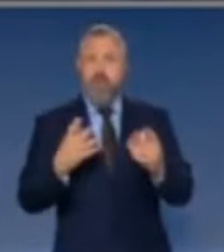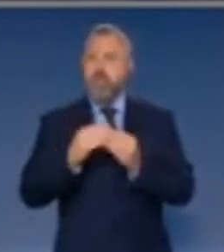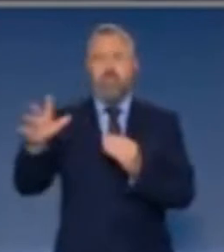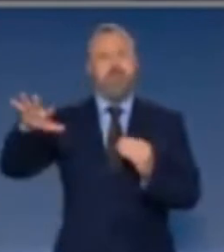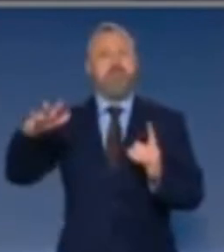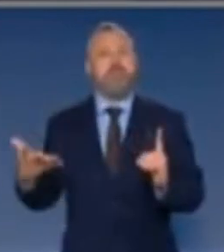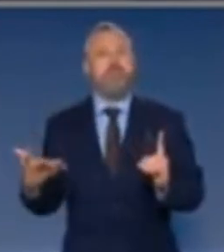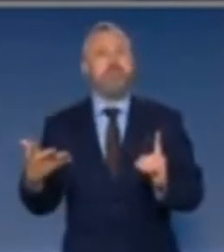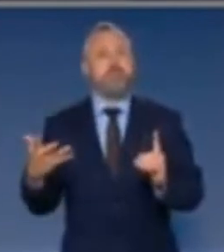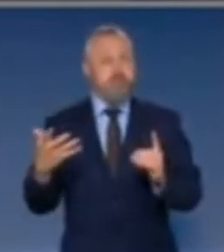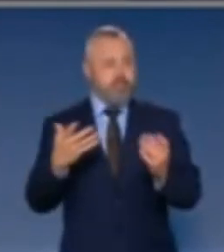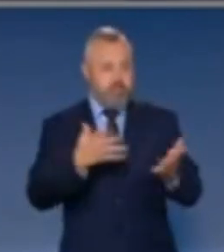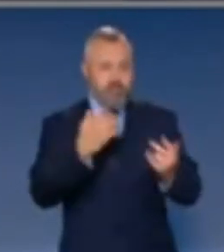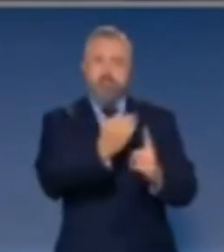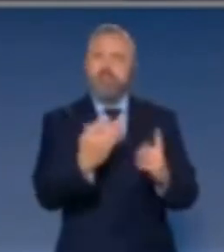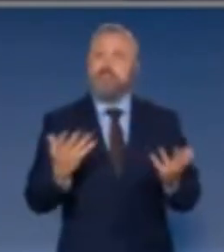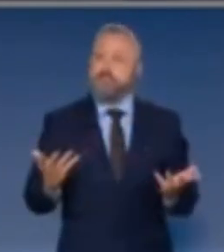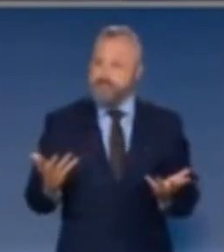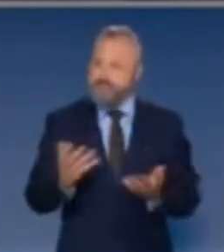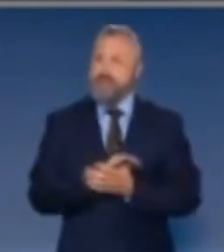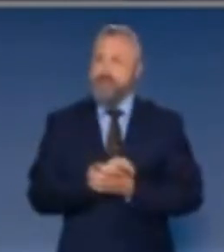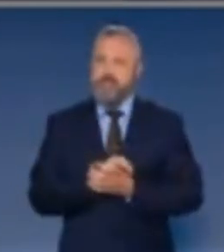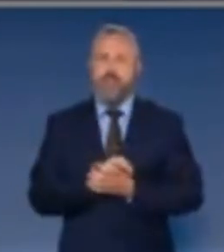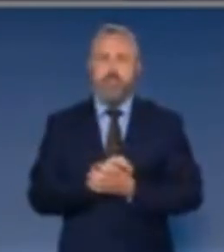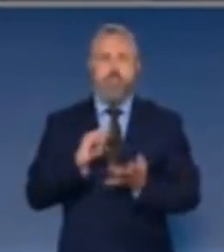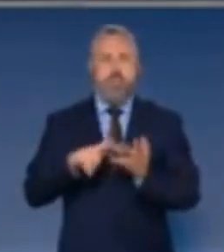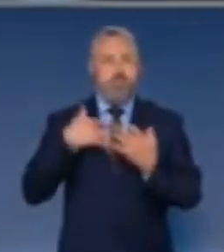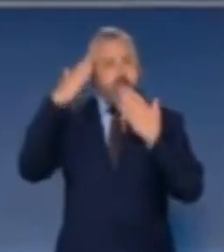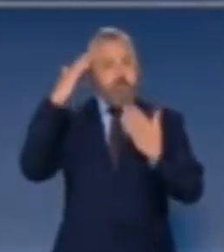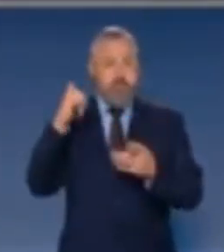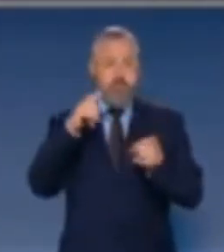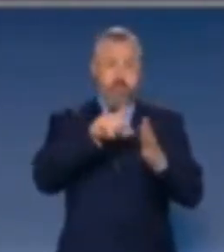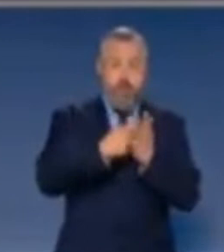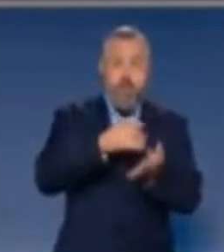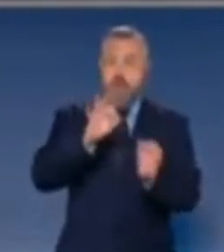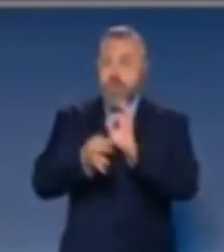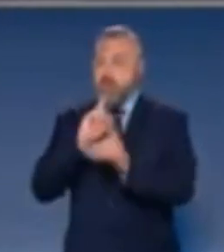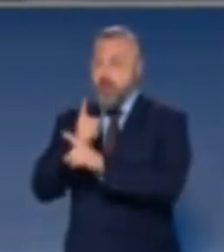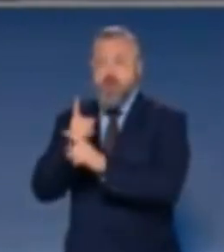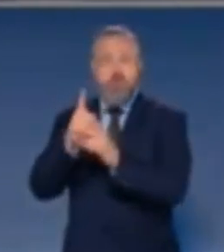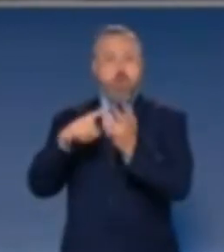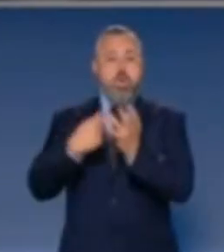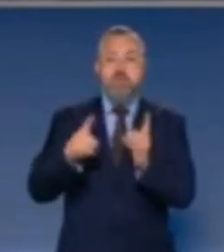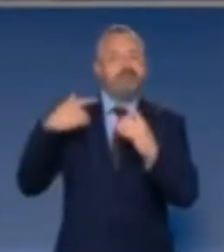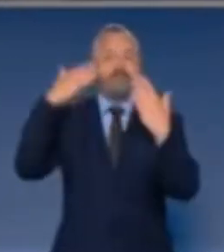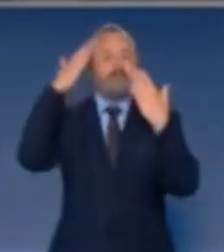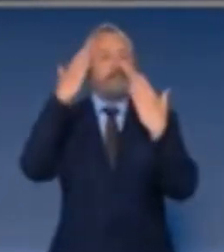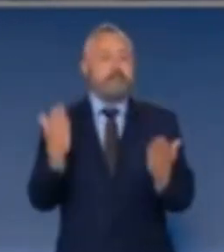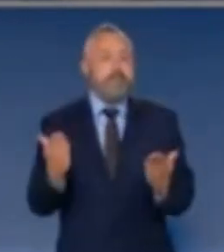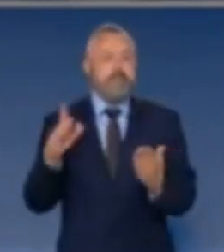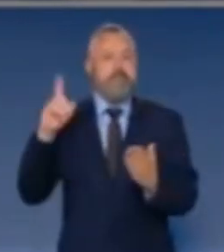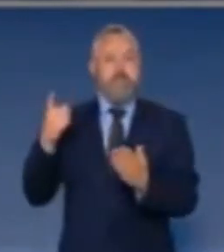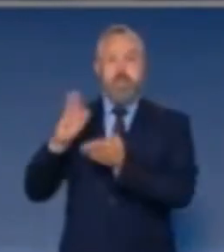say that he had? We're not aware of whether he said he had or not. They've told us. It was in writing. I know the Chief Medical Officer received